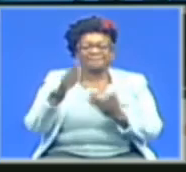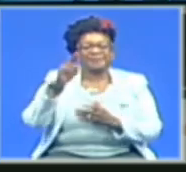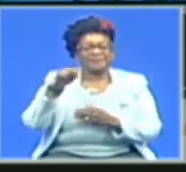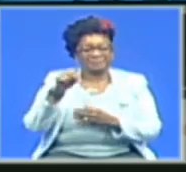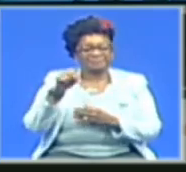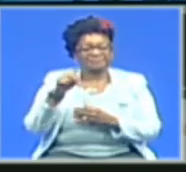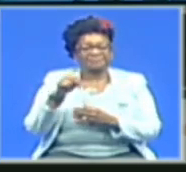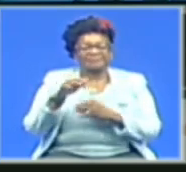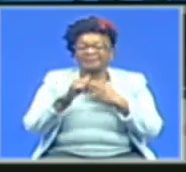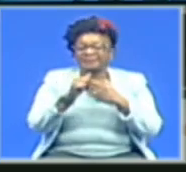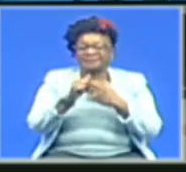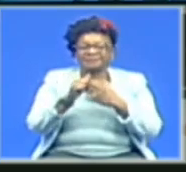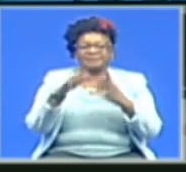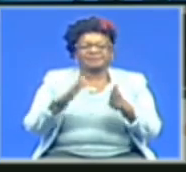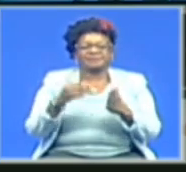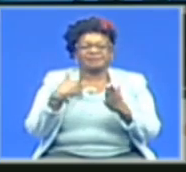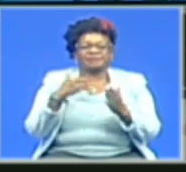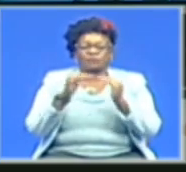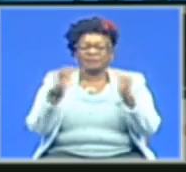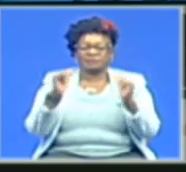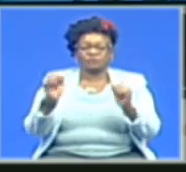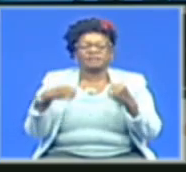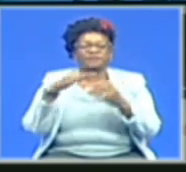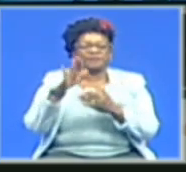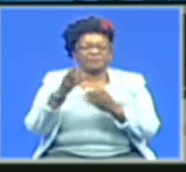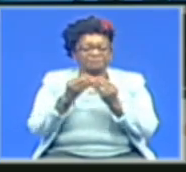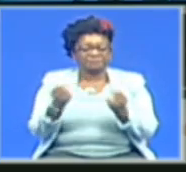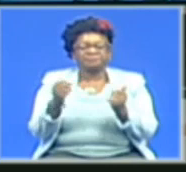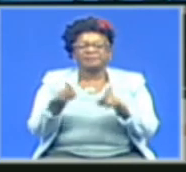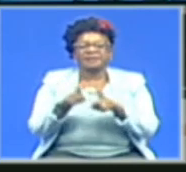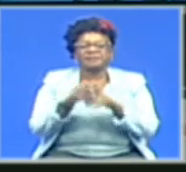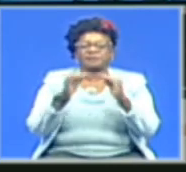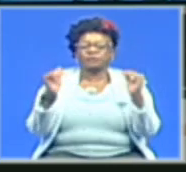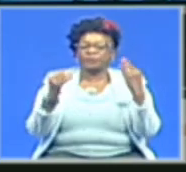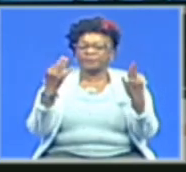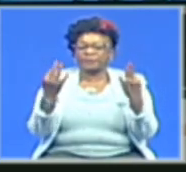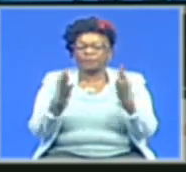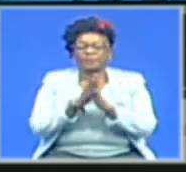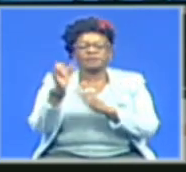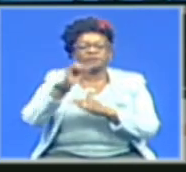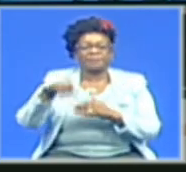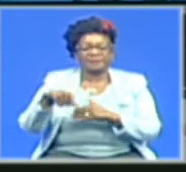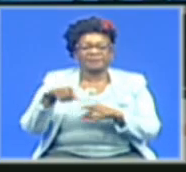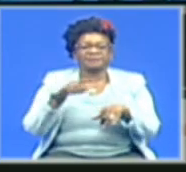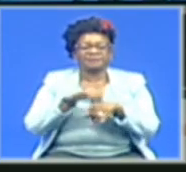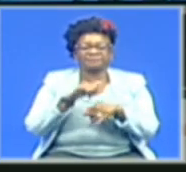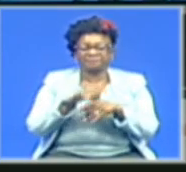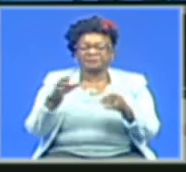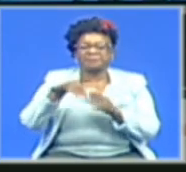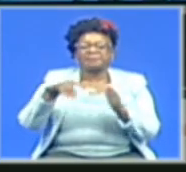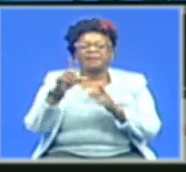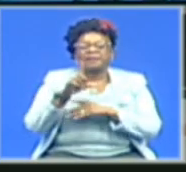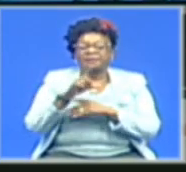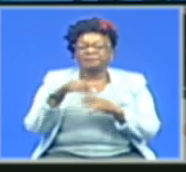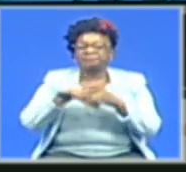League leaders Gor Mahia needed a late equalizer to save their unbeaten run as they drew 3-3 with Sofapaka in a thrilling Kenyan Premier League match played